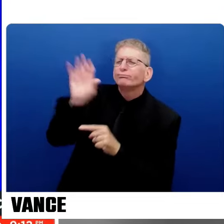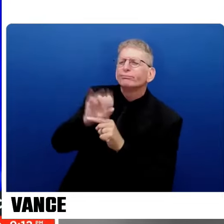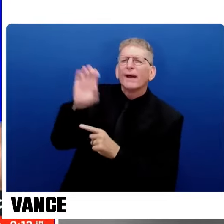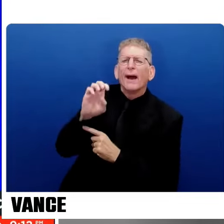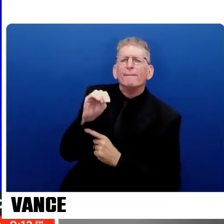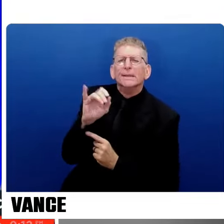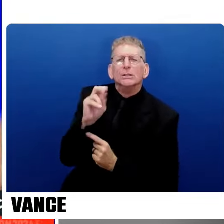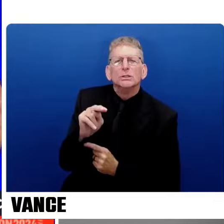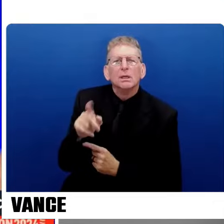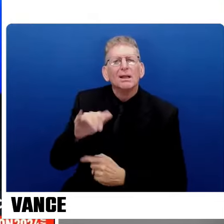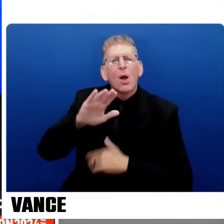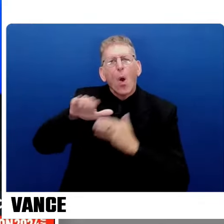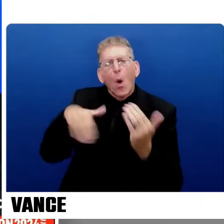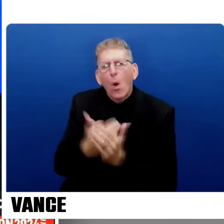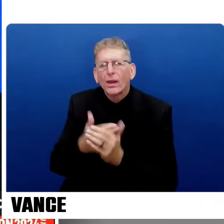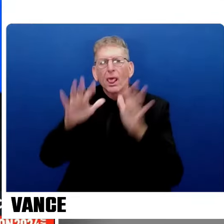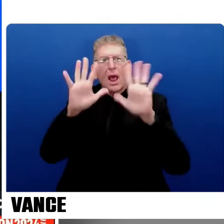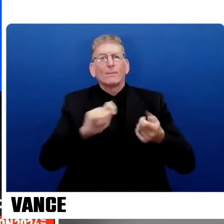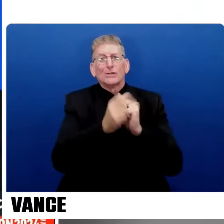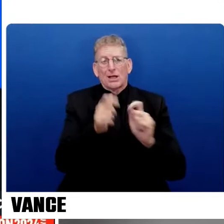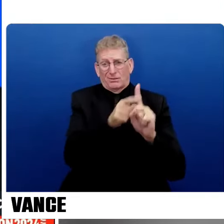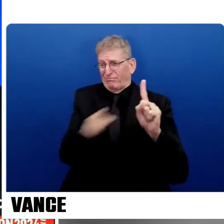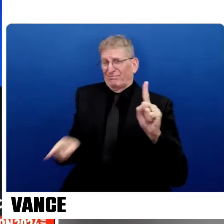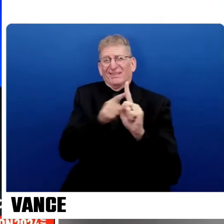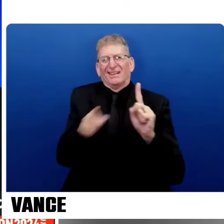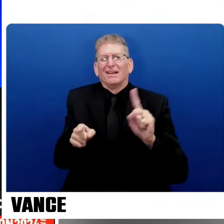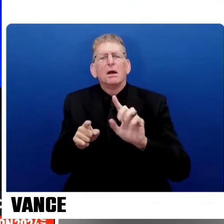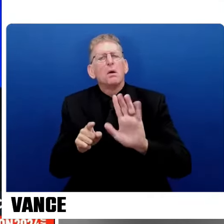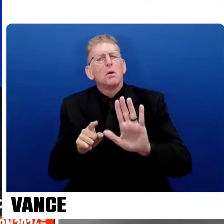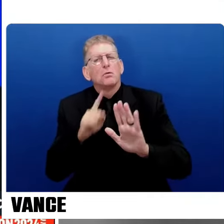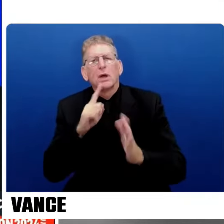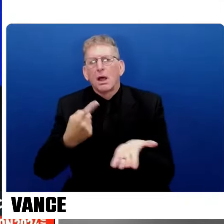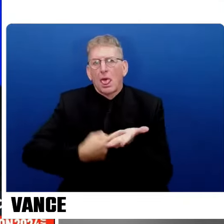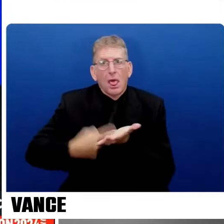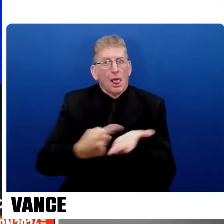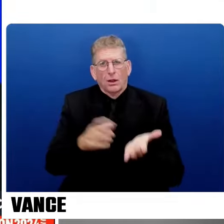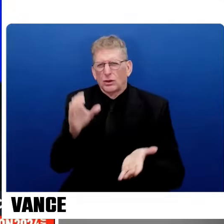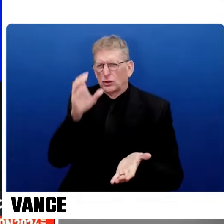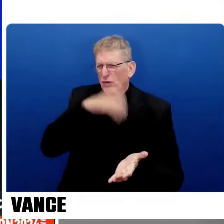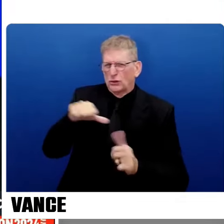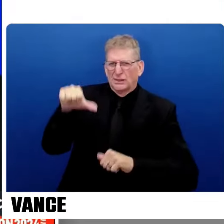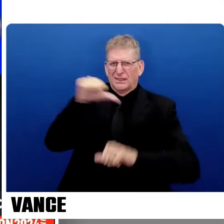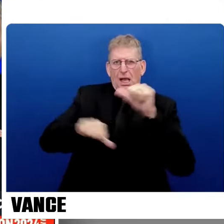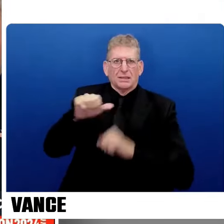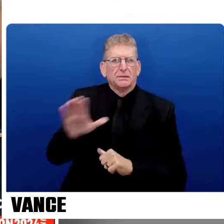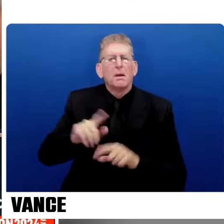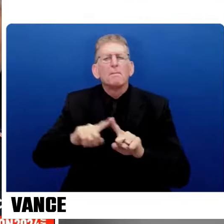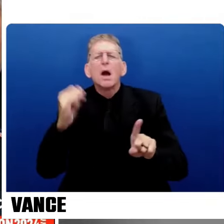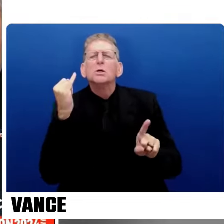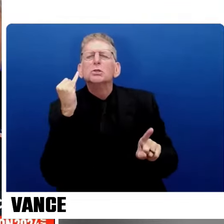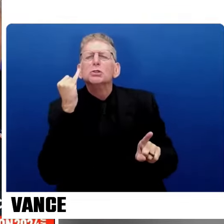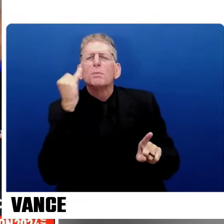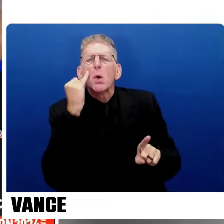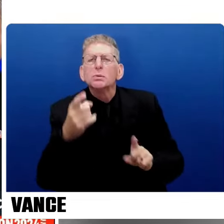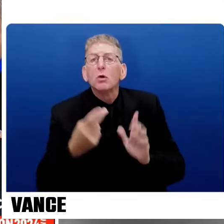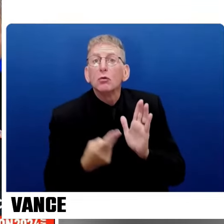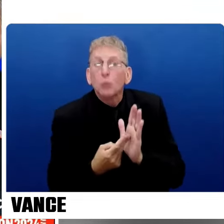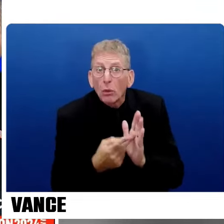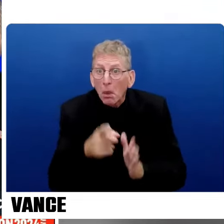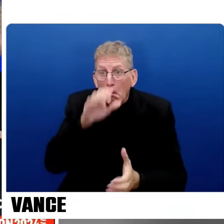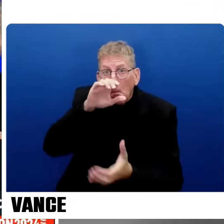of argument, so we're not arguing about weird science. Let's just say that's true. Well, if you believe that, what would you want to do? The answer is that you'd